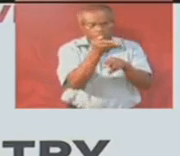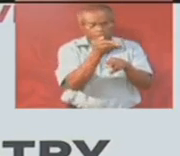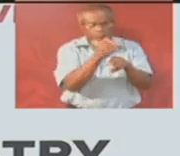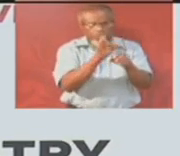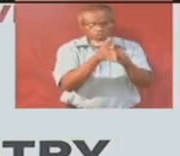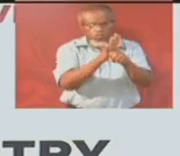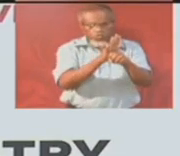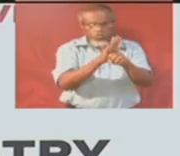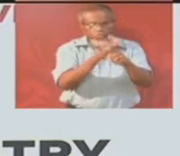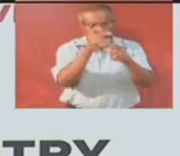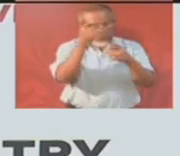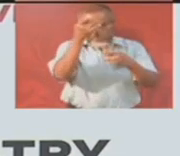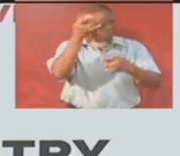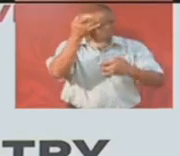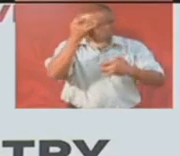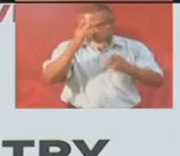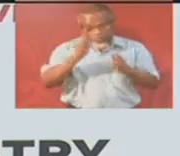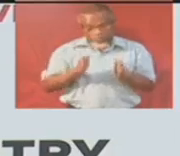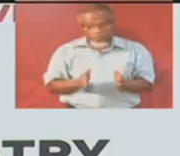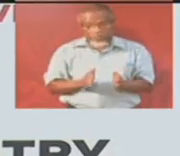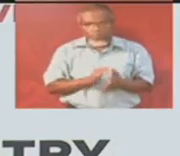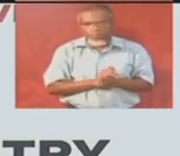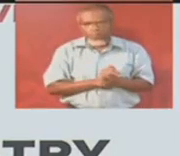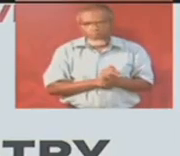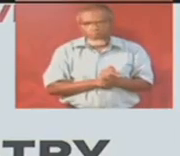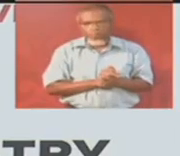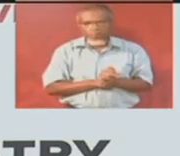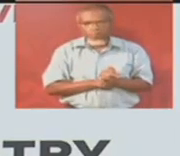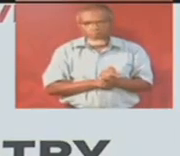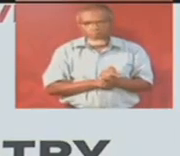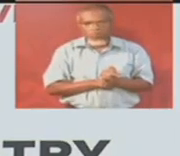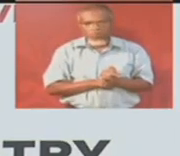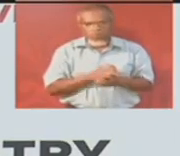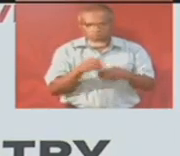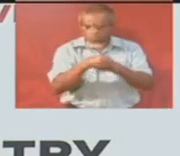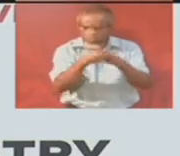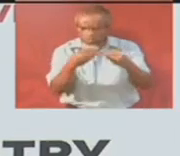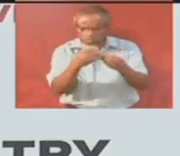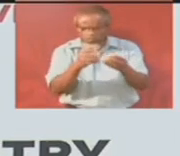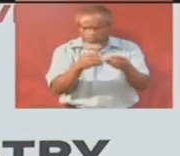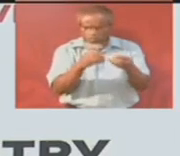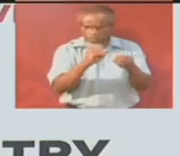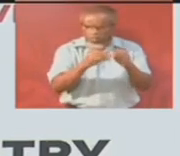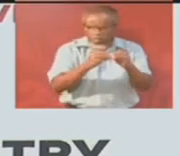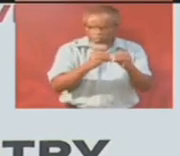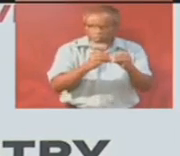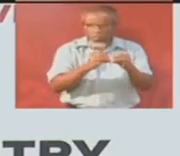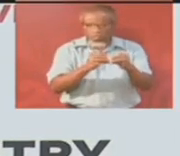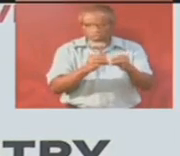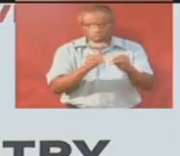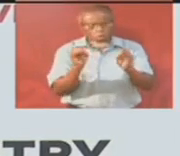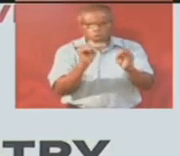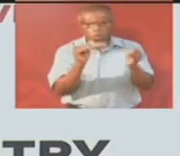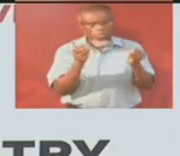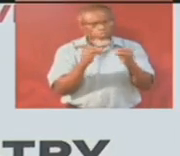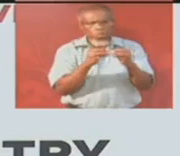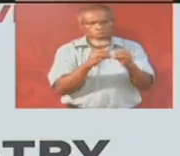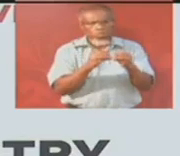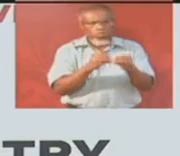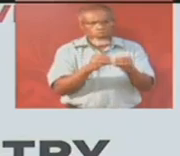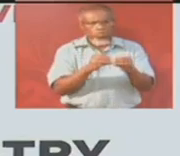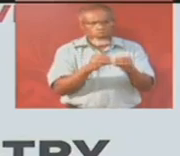was here and I gave the statistic, at no point in time did we ever have to use more than 10 CMO, that's